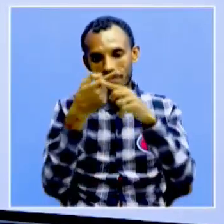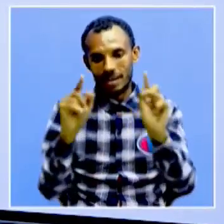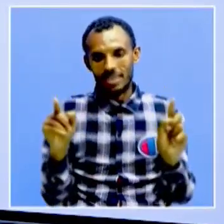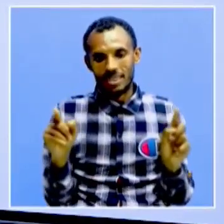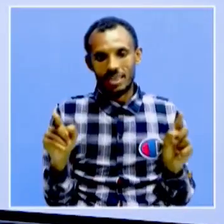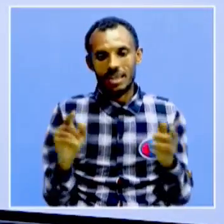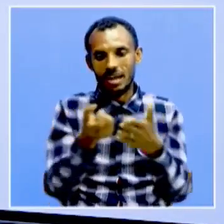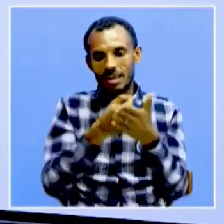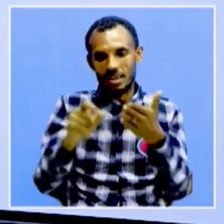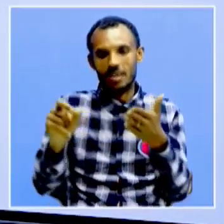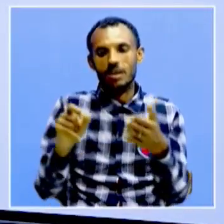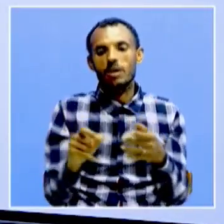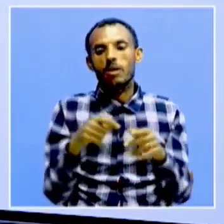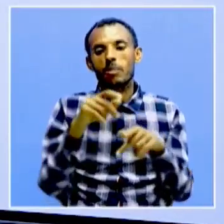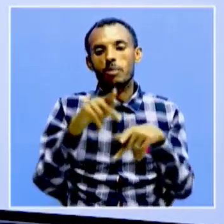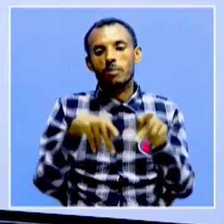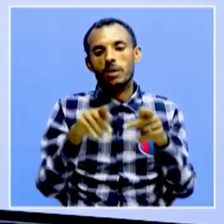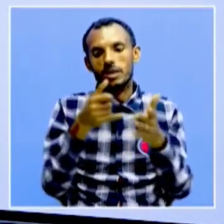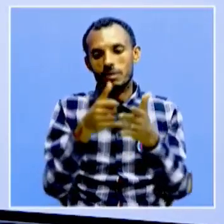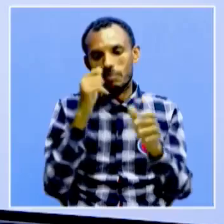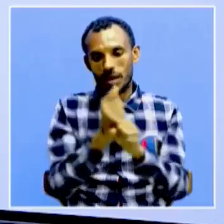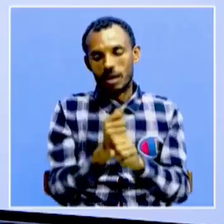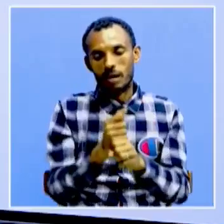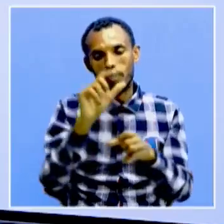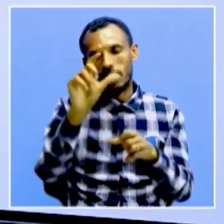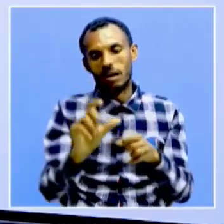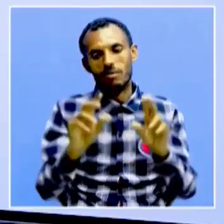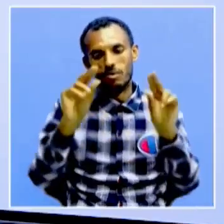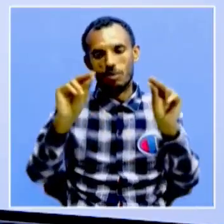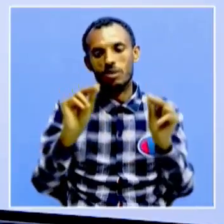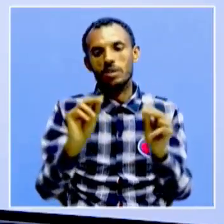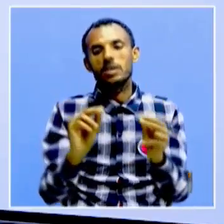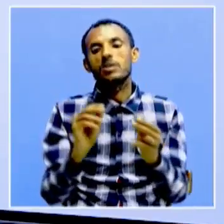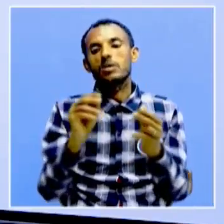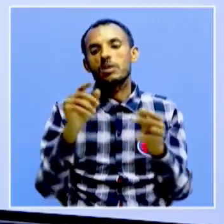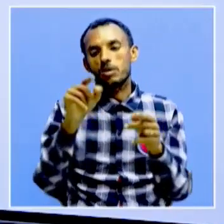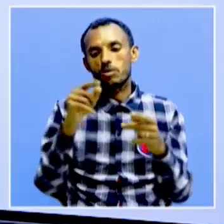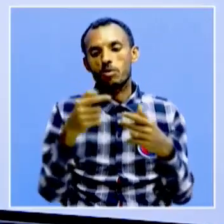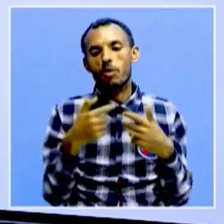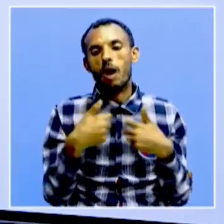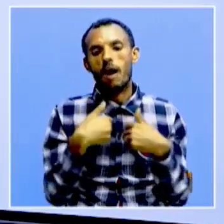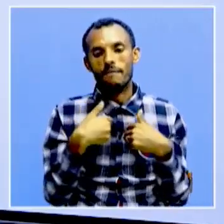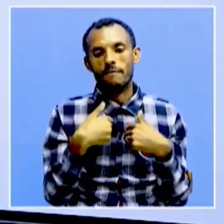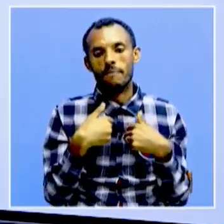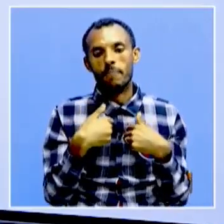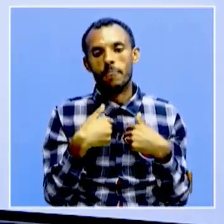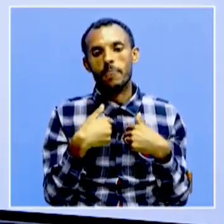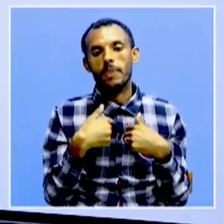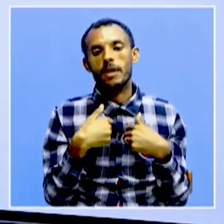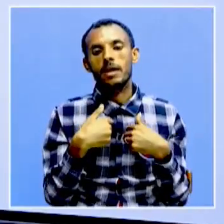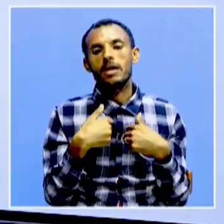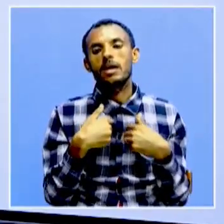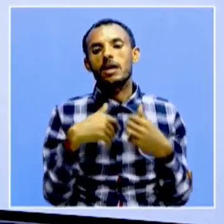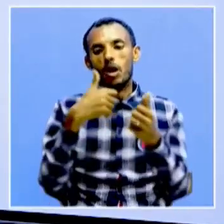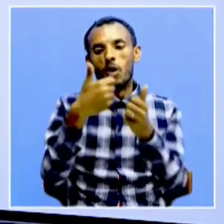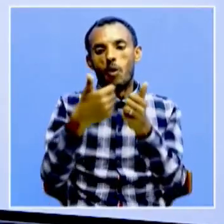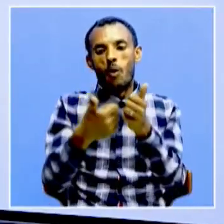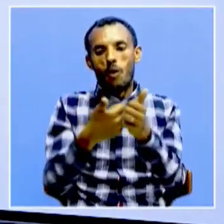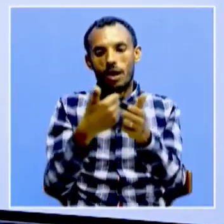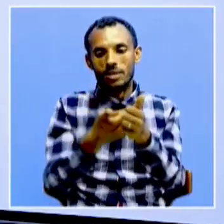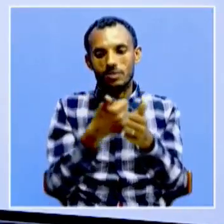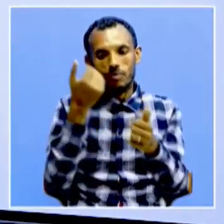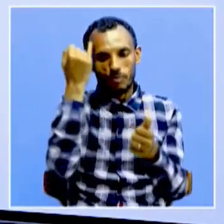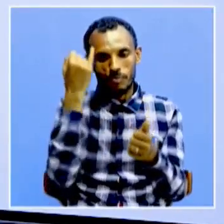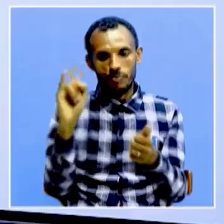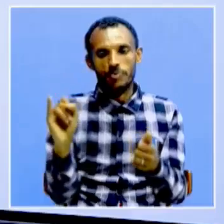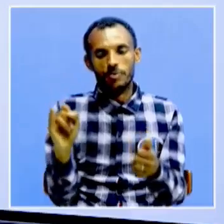written articles, then we make a paragraph? No. They need to have what? They need to have coherence. Yes? They need